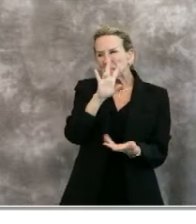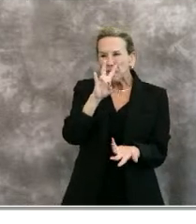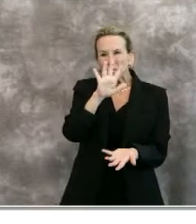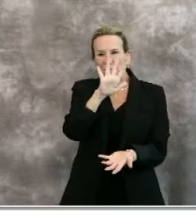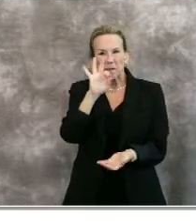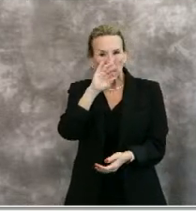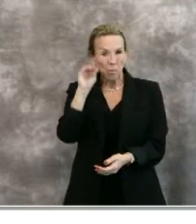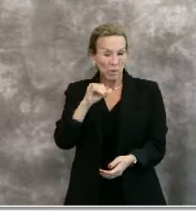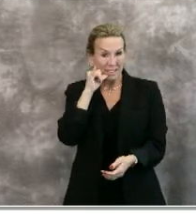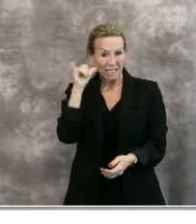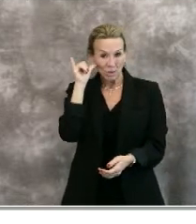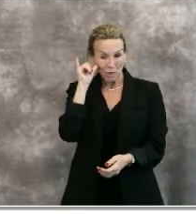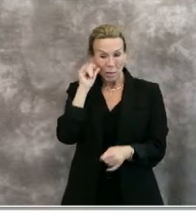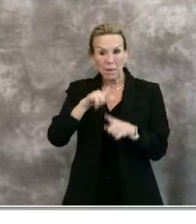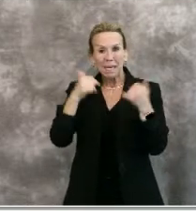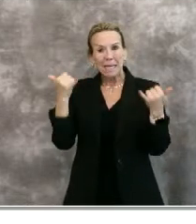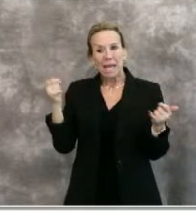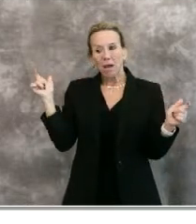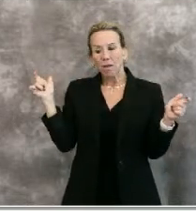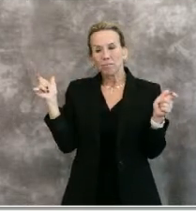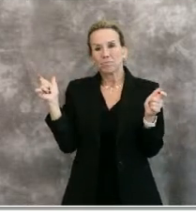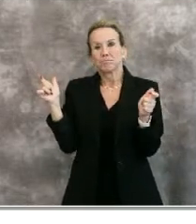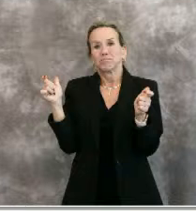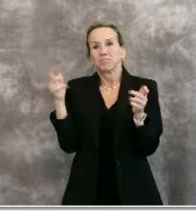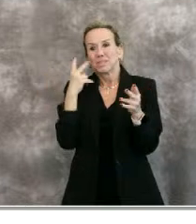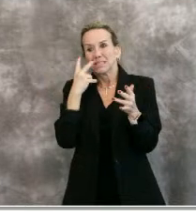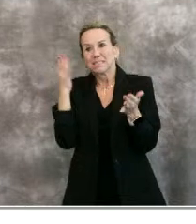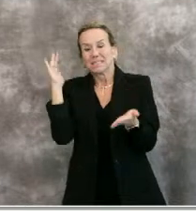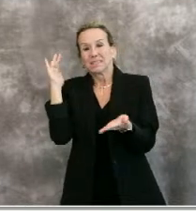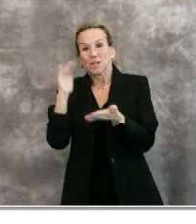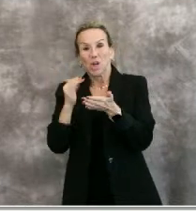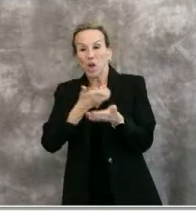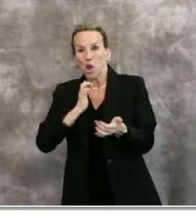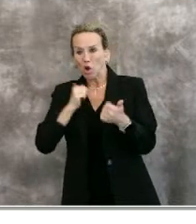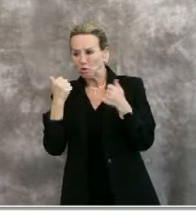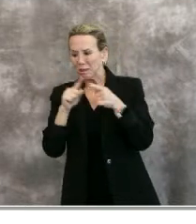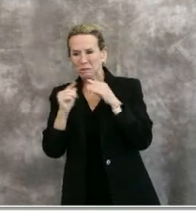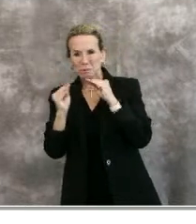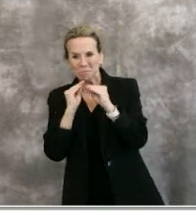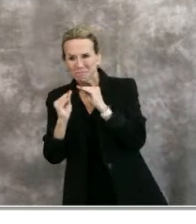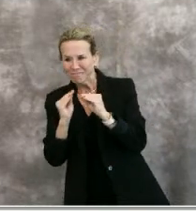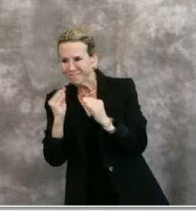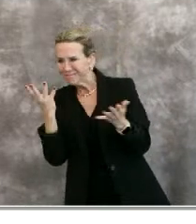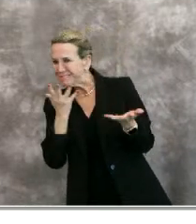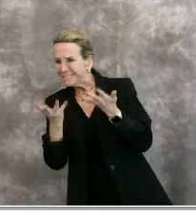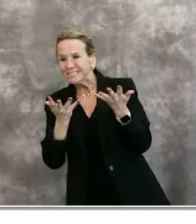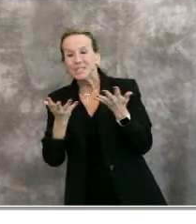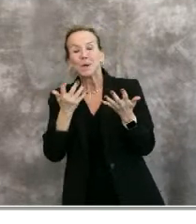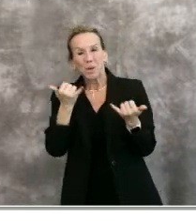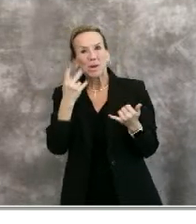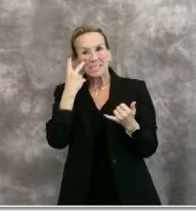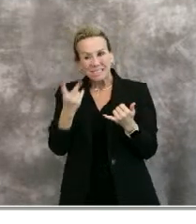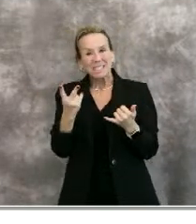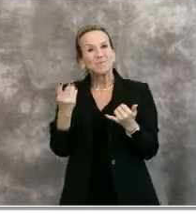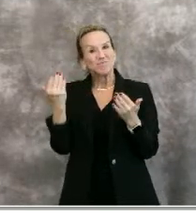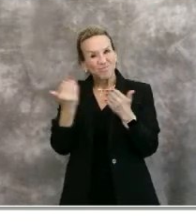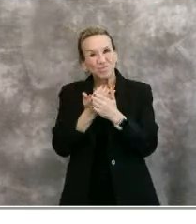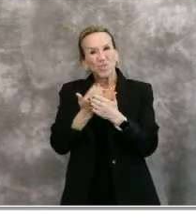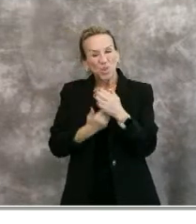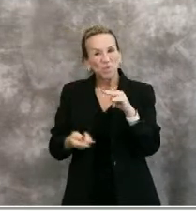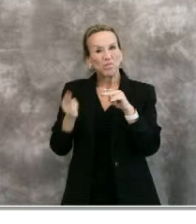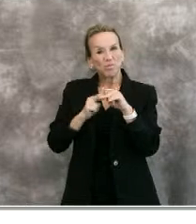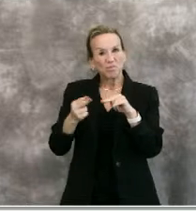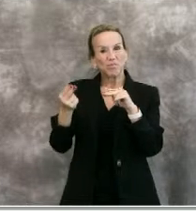yesterday, and this is slowly coming up, and our mitigation for this is bringing on new or